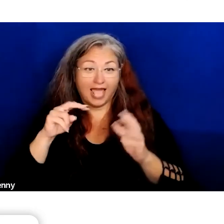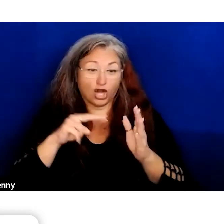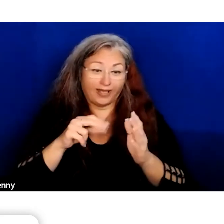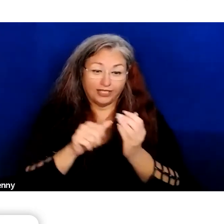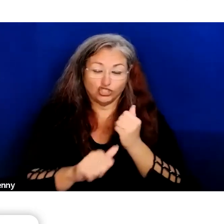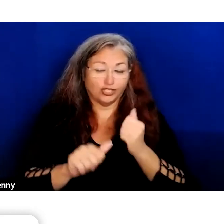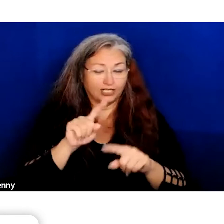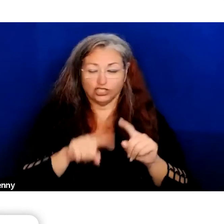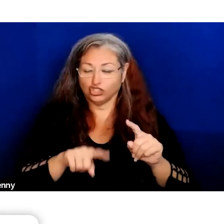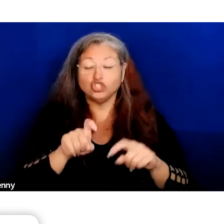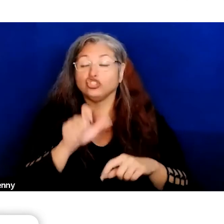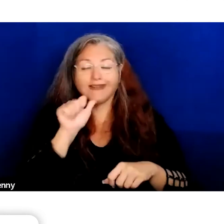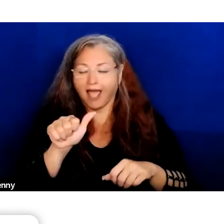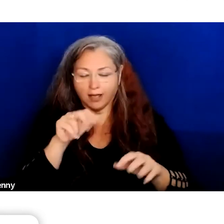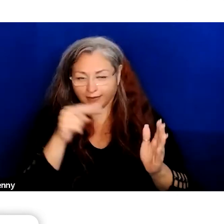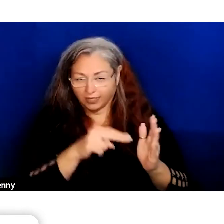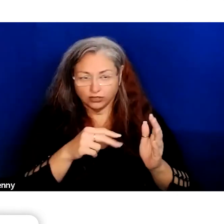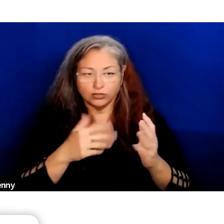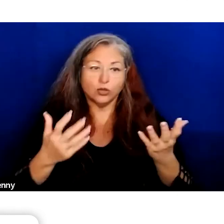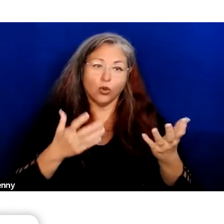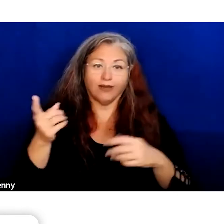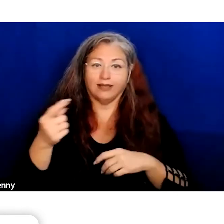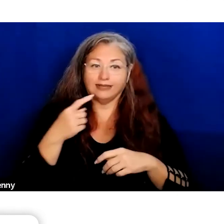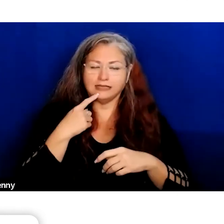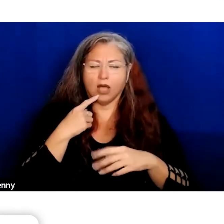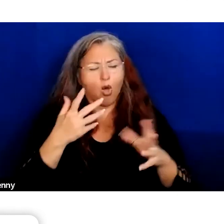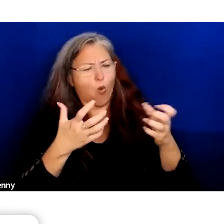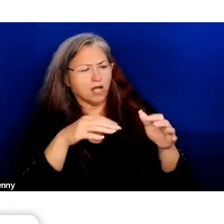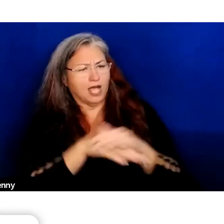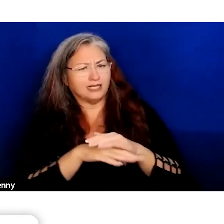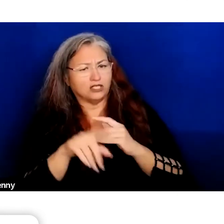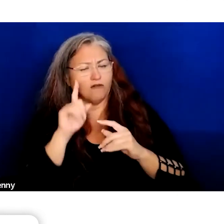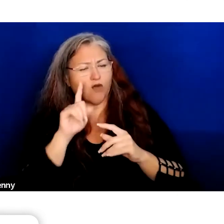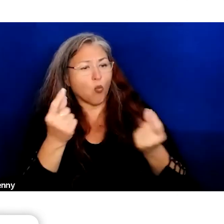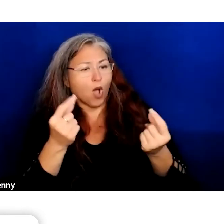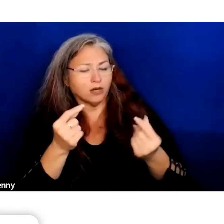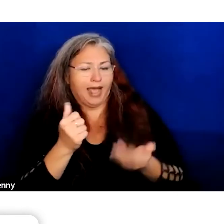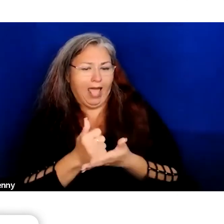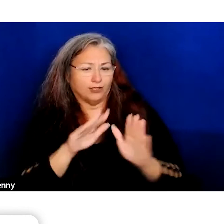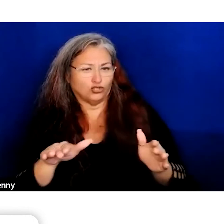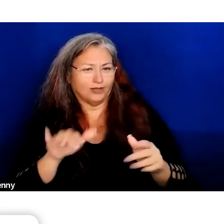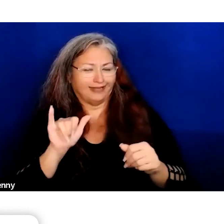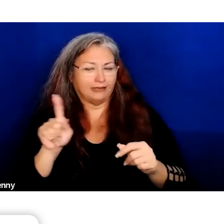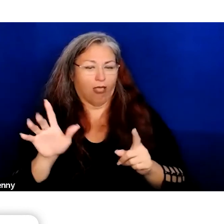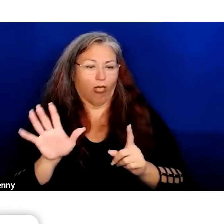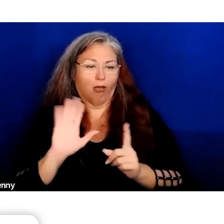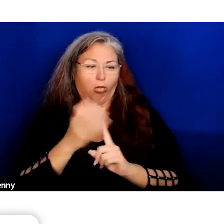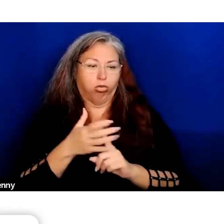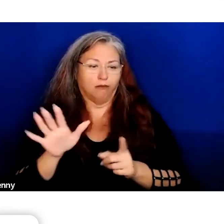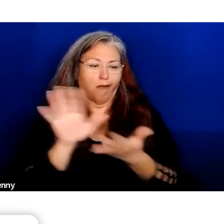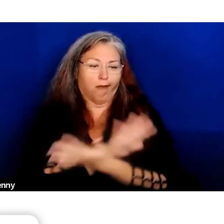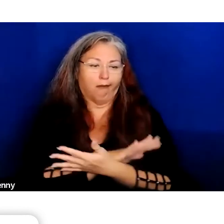access to. And so they're saying that they want access to help children, which seems to be the guise that's used a